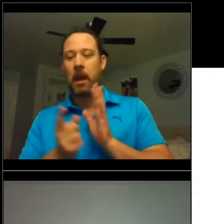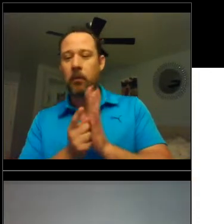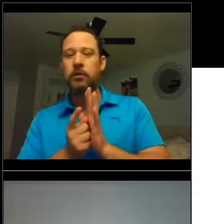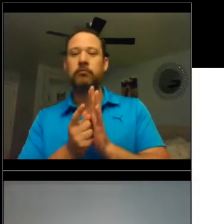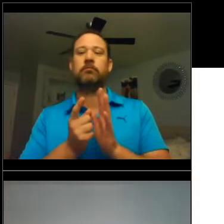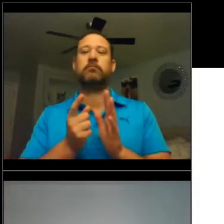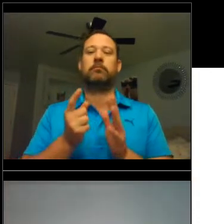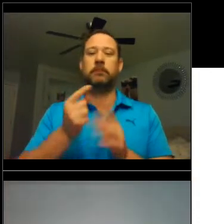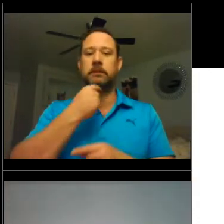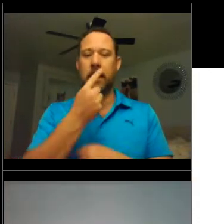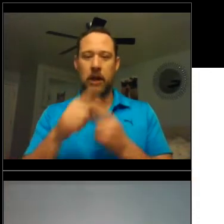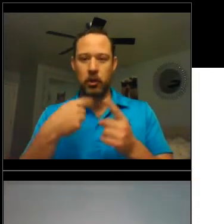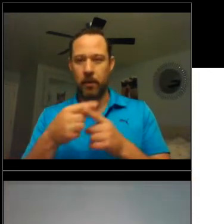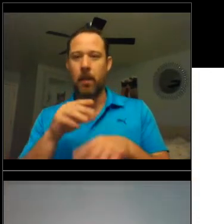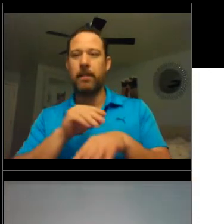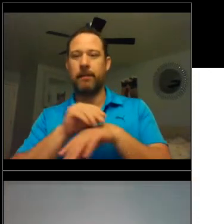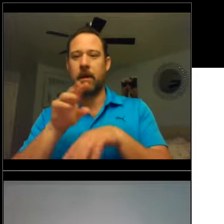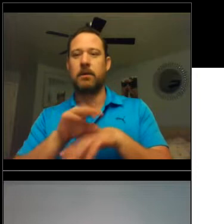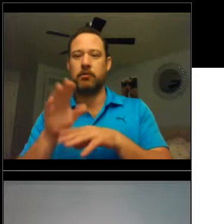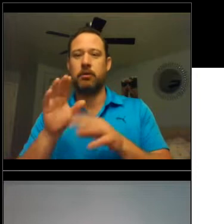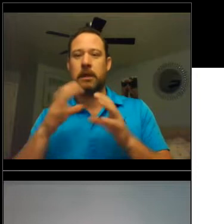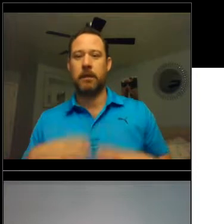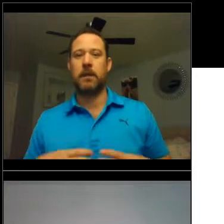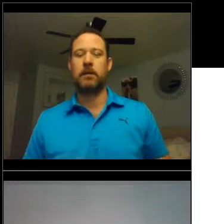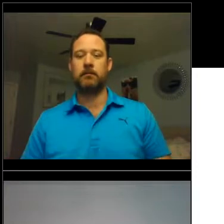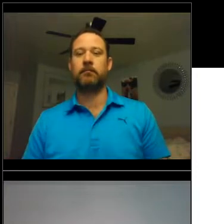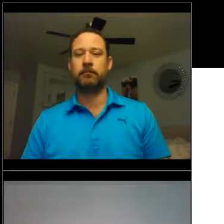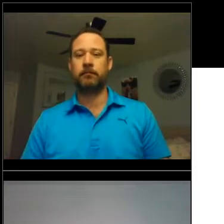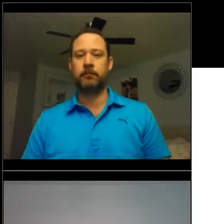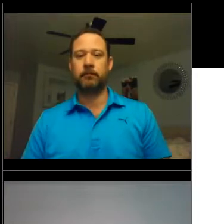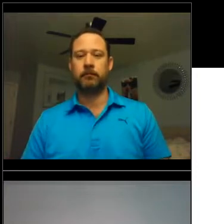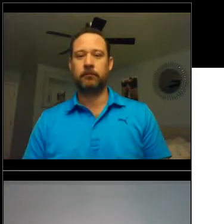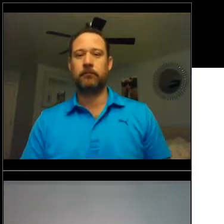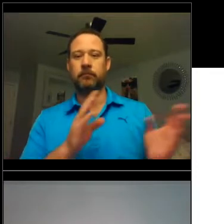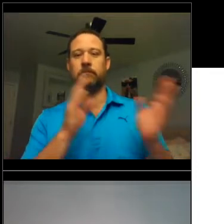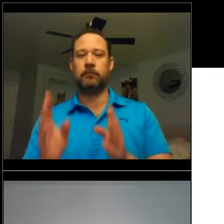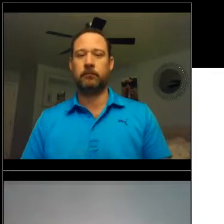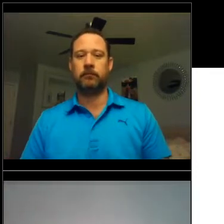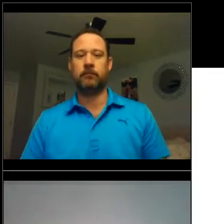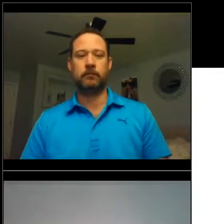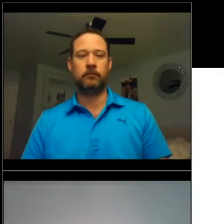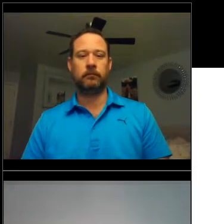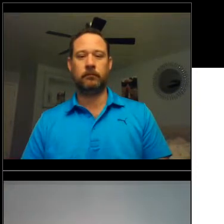about the Equity Advisory Committee. Next slide, please.